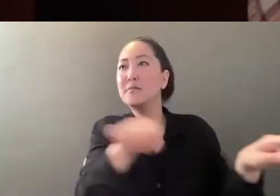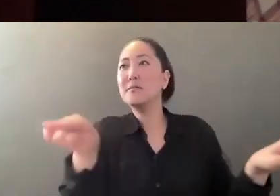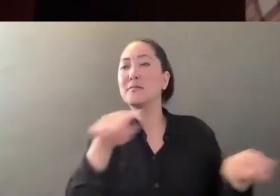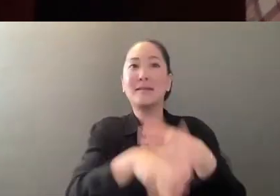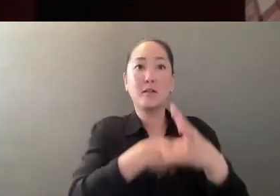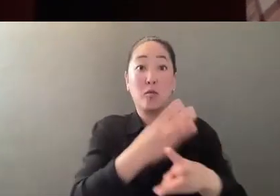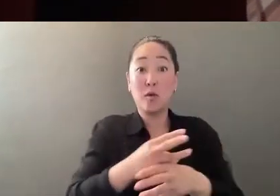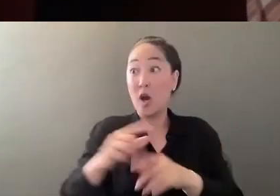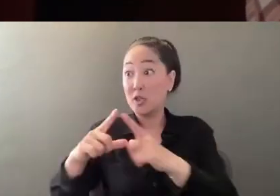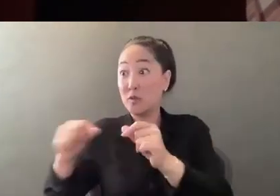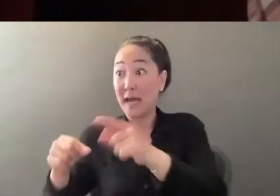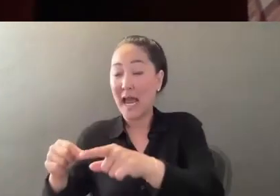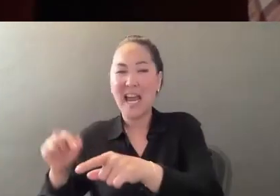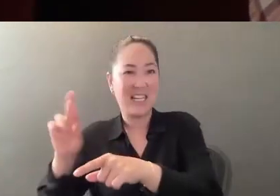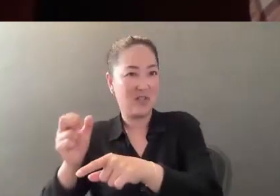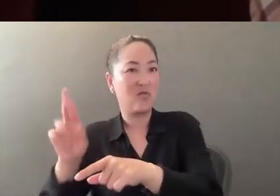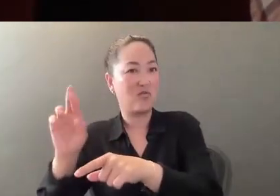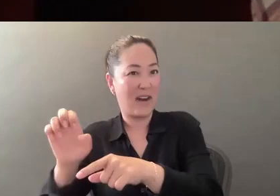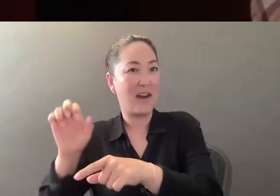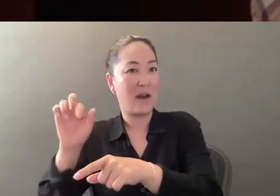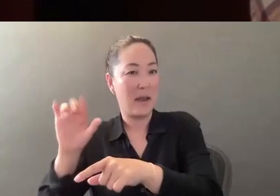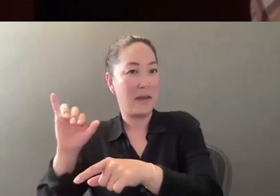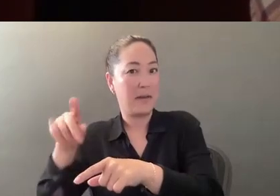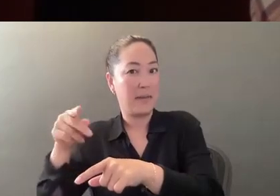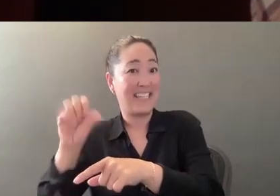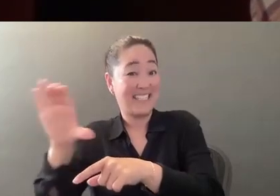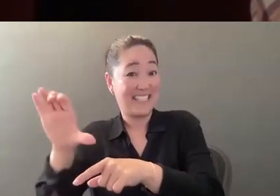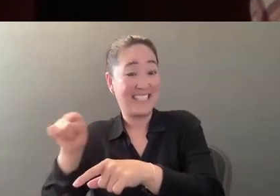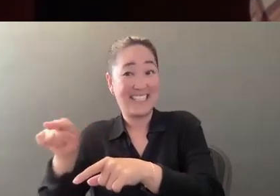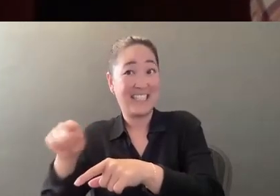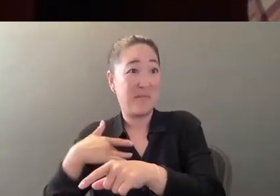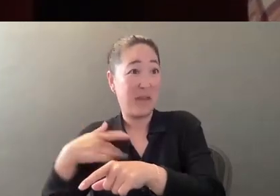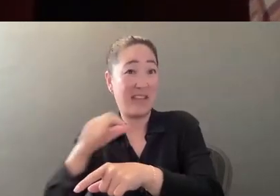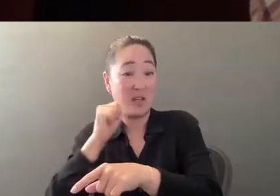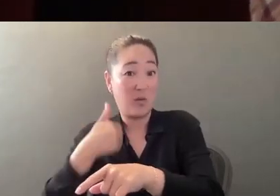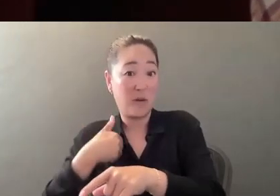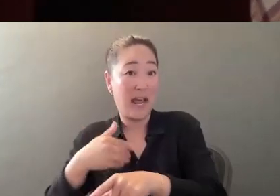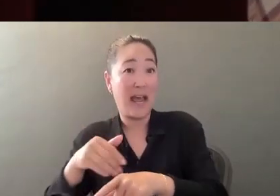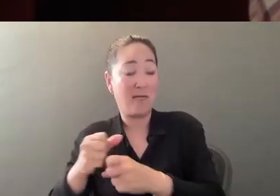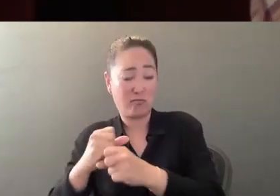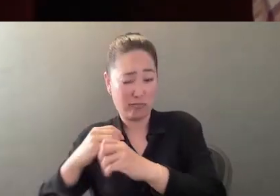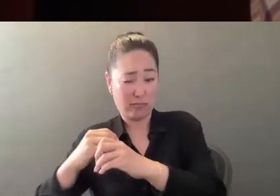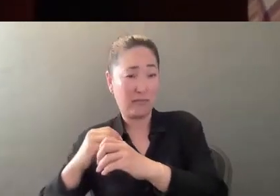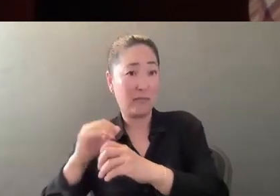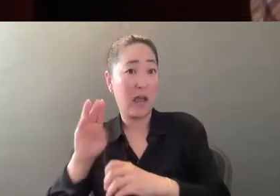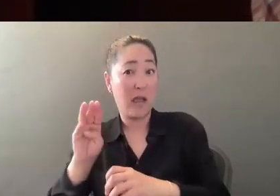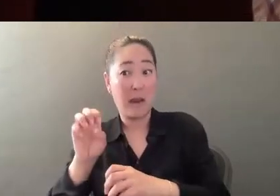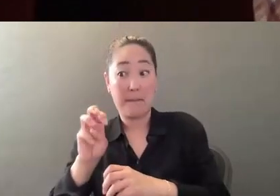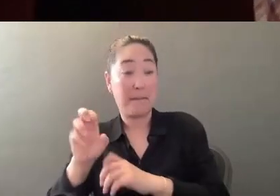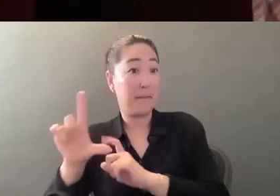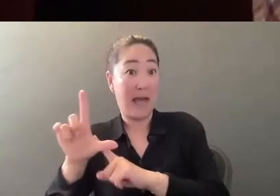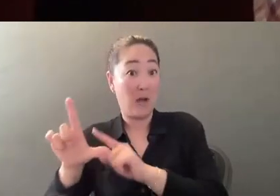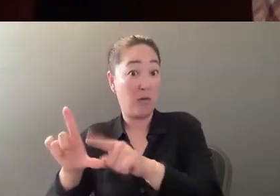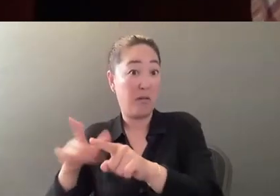actually quite rare in Japan, then the Japanese patients do not have inflammatory bowel disease very often. It's much less common for them to